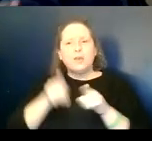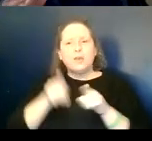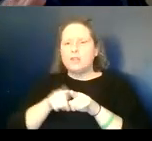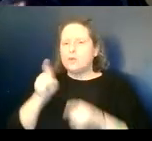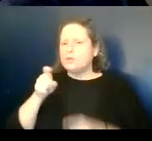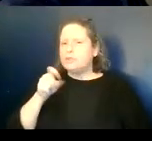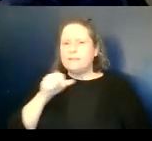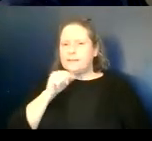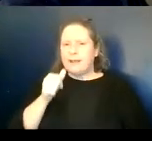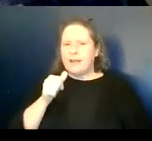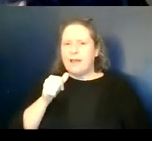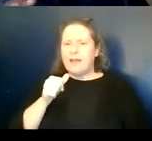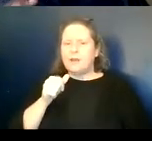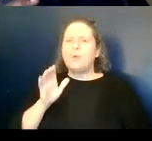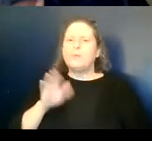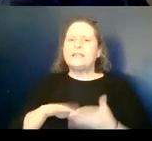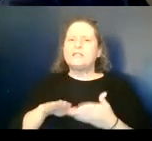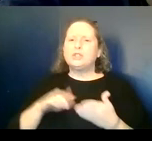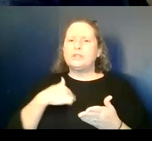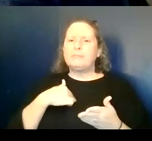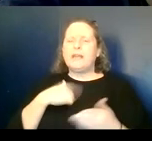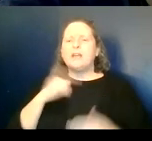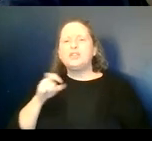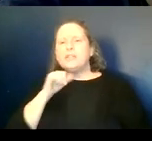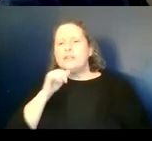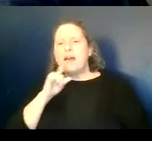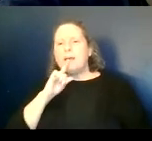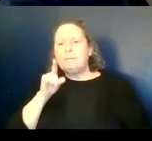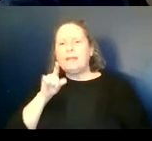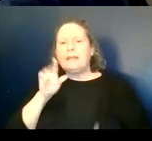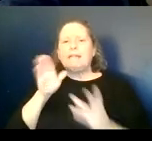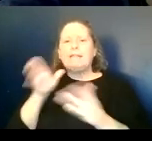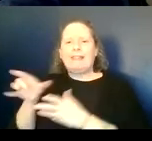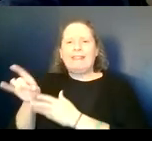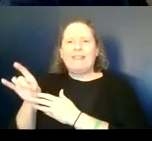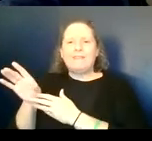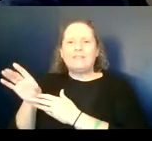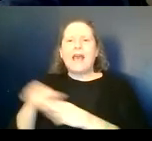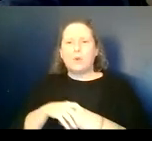have, excuse me, it should not be left out